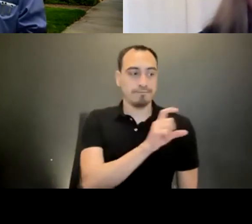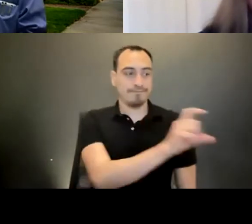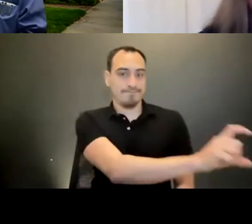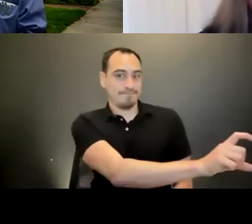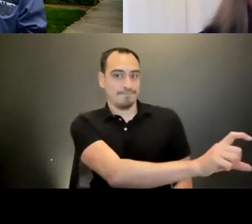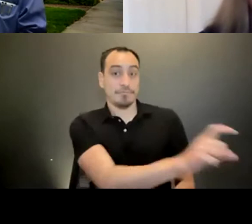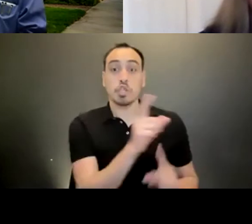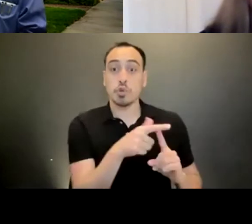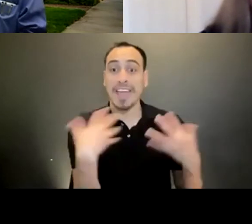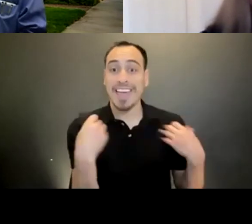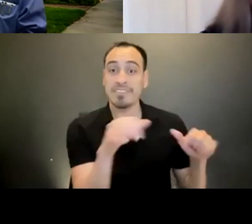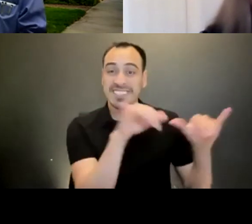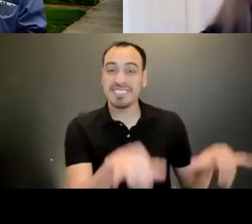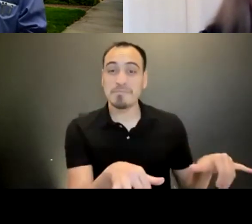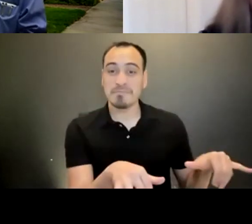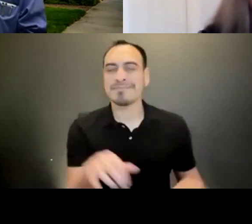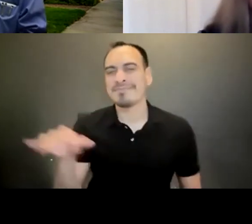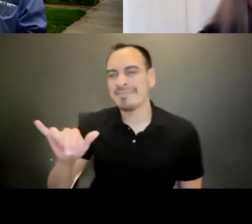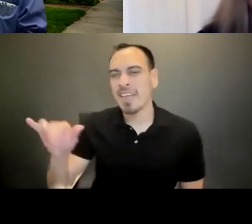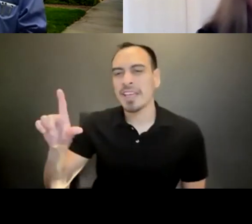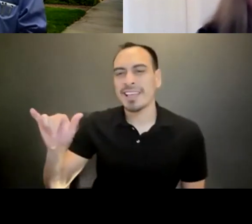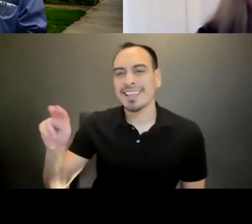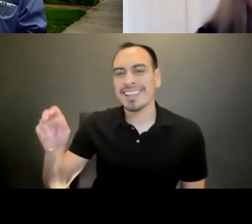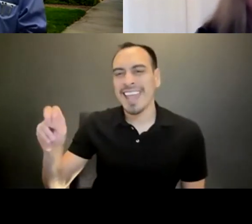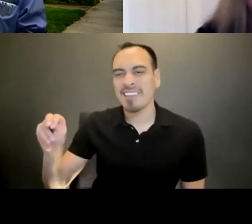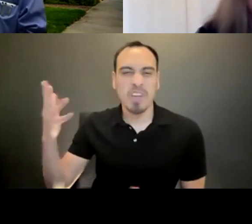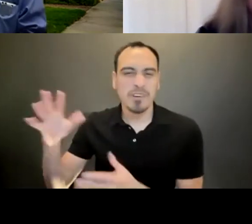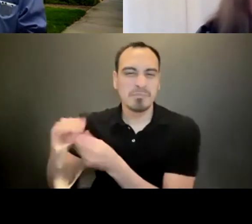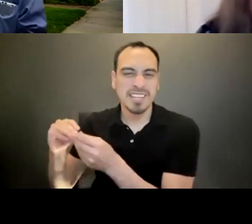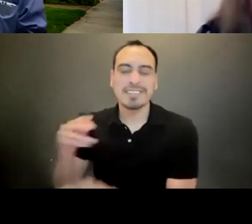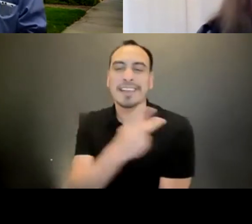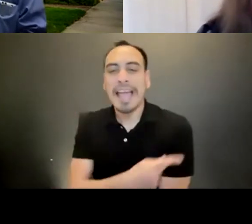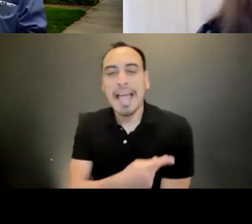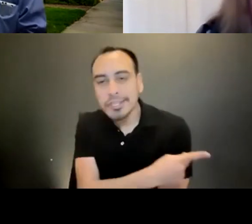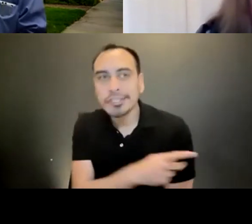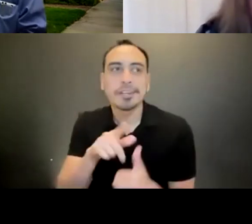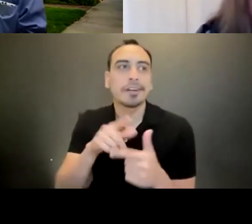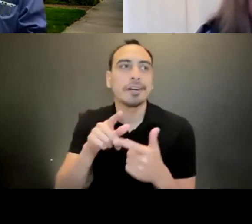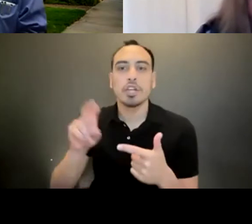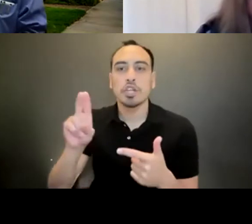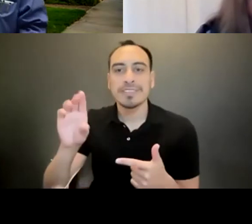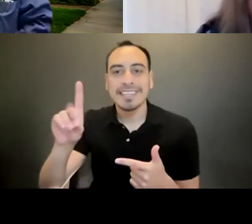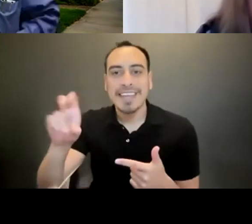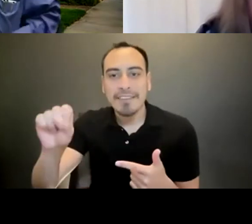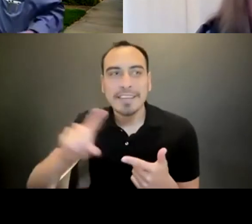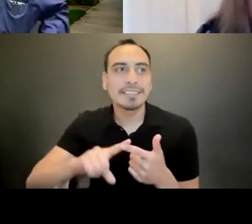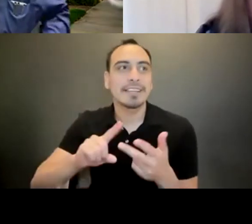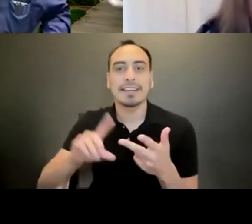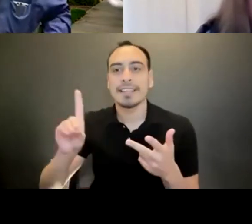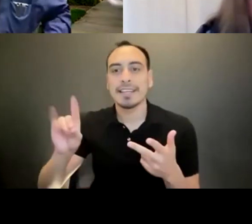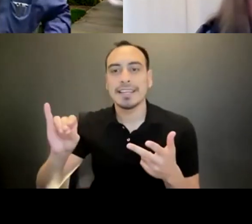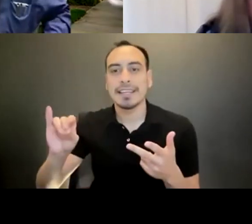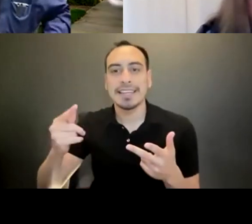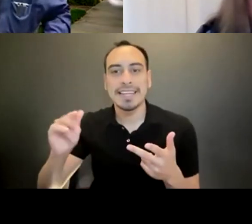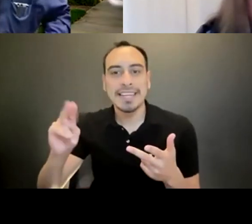as Lenan pointed out, Kaiser, UC Davis, Dignity, and Sutter that